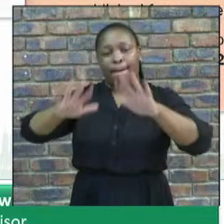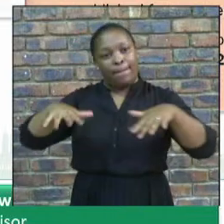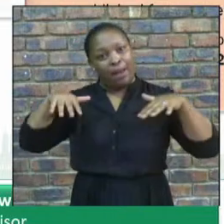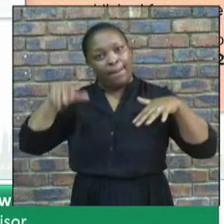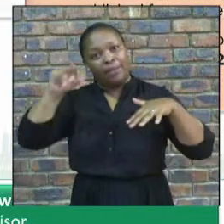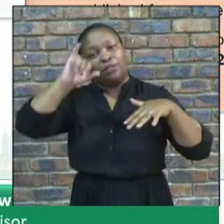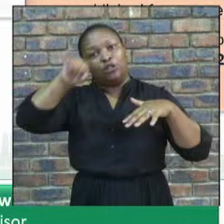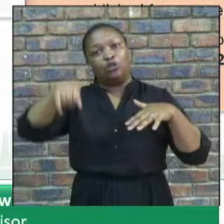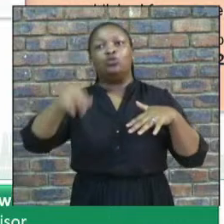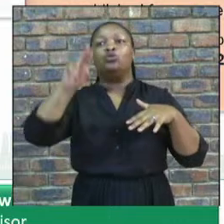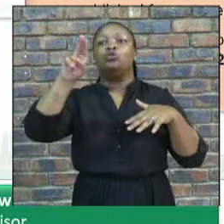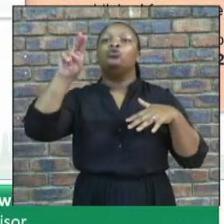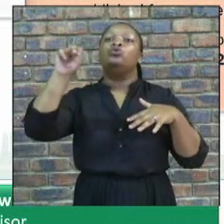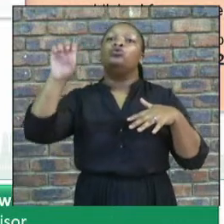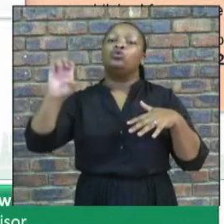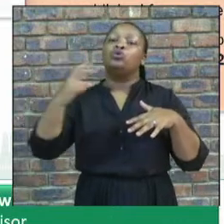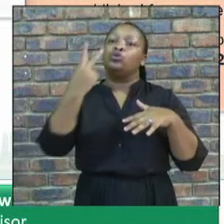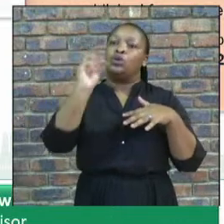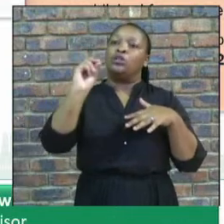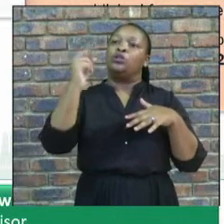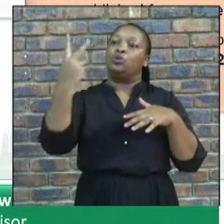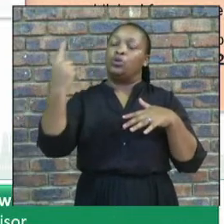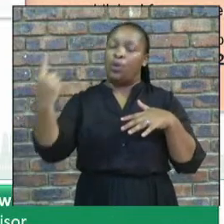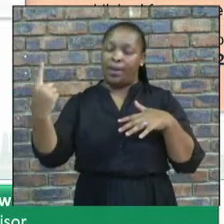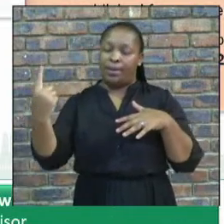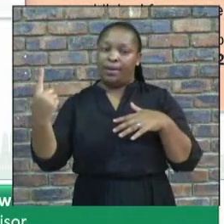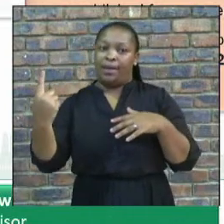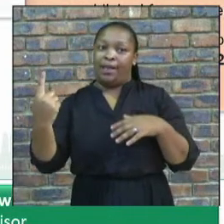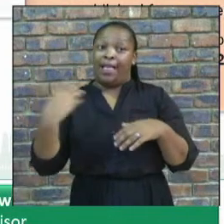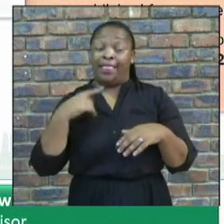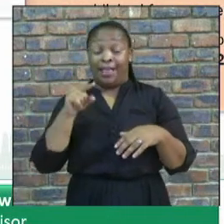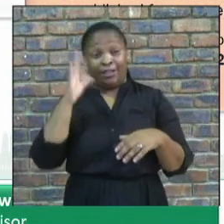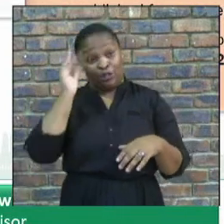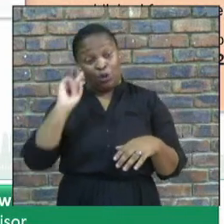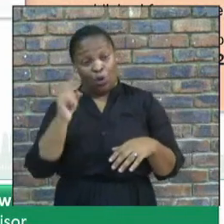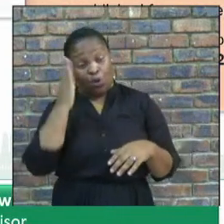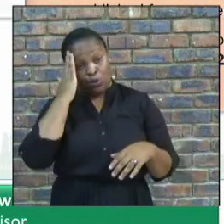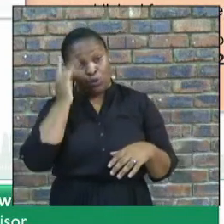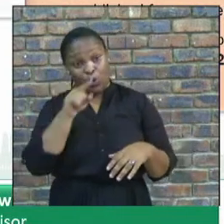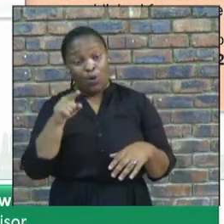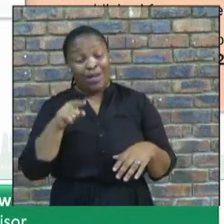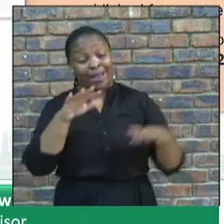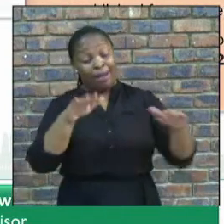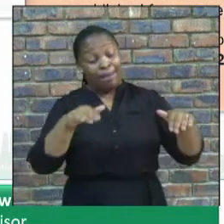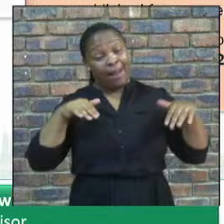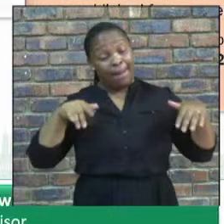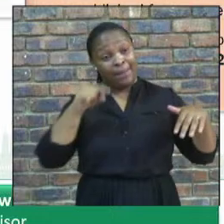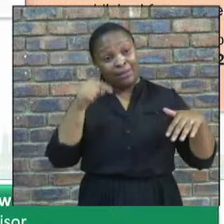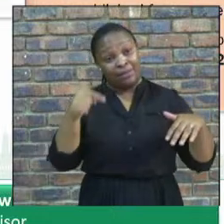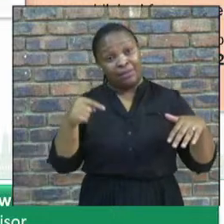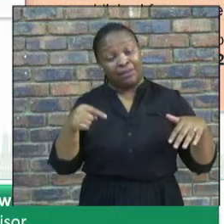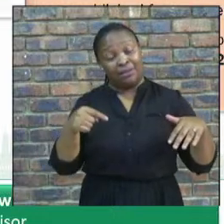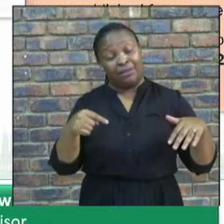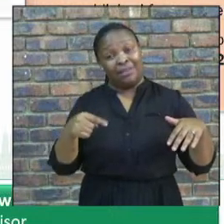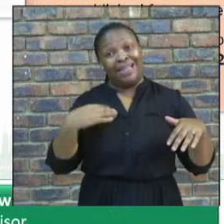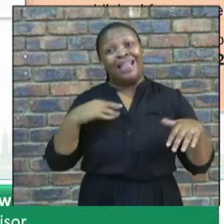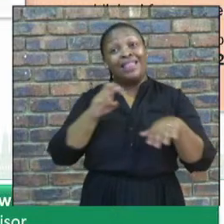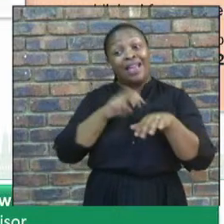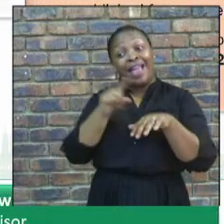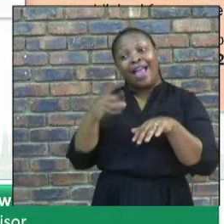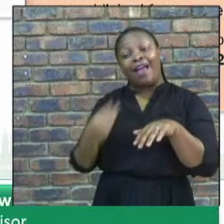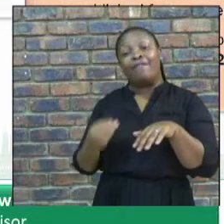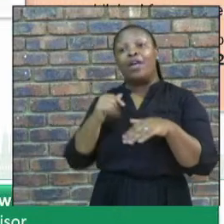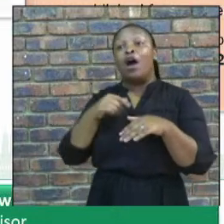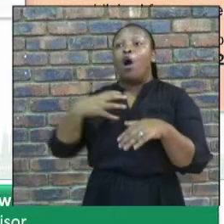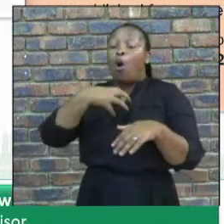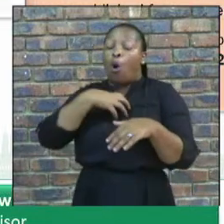June 2021. And as you are aware that Parliament also, they also follow their own